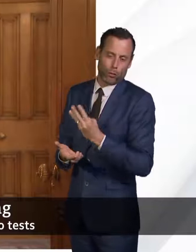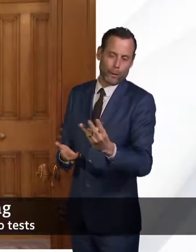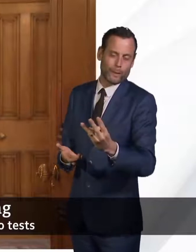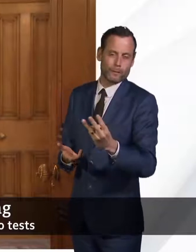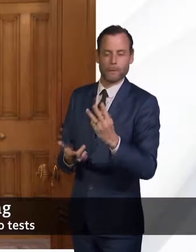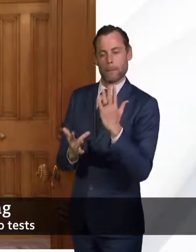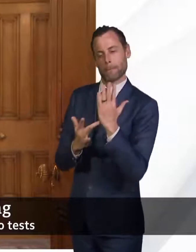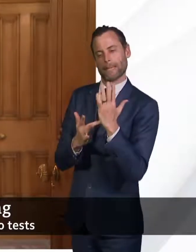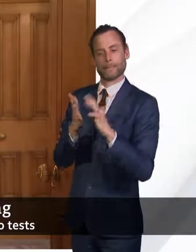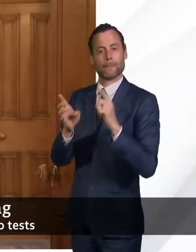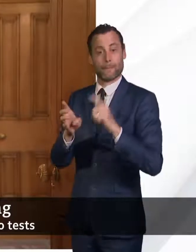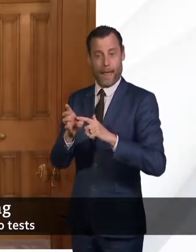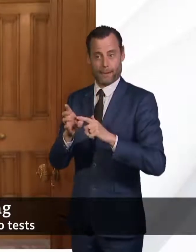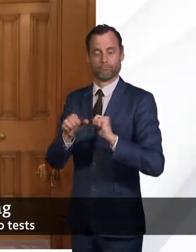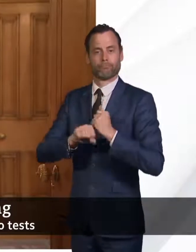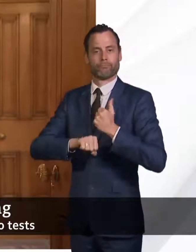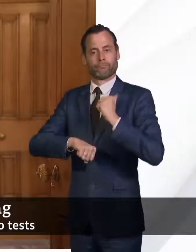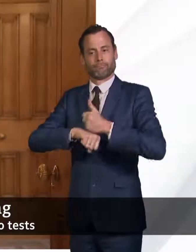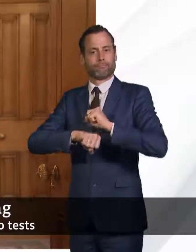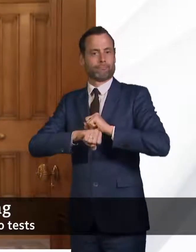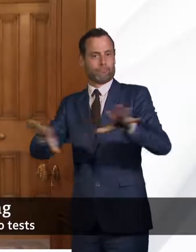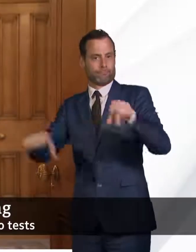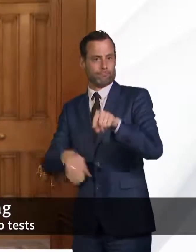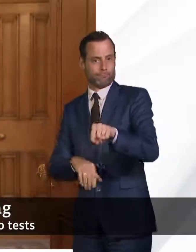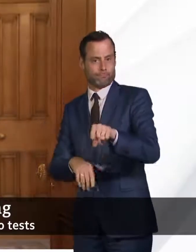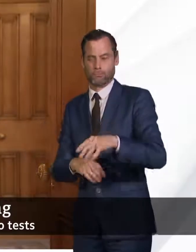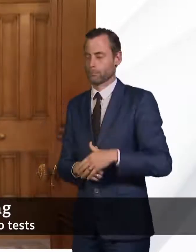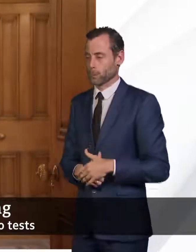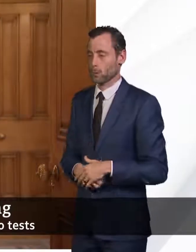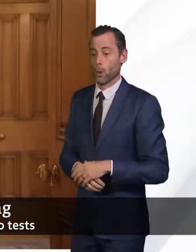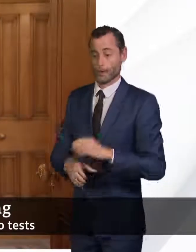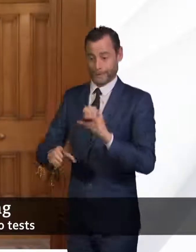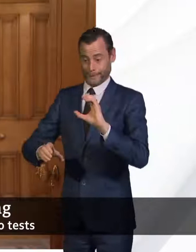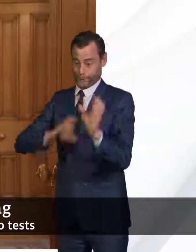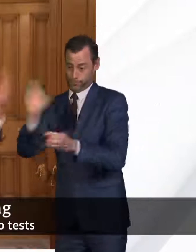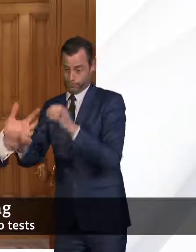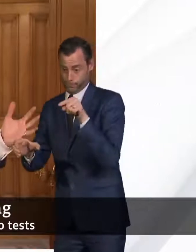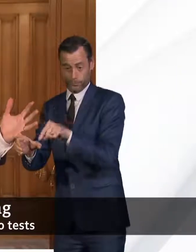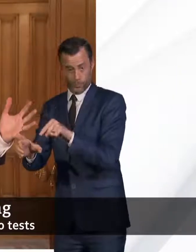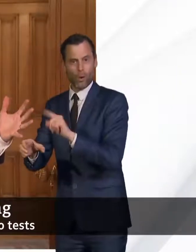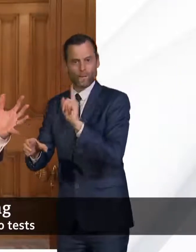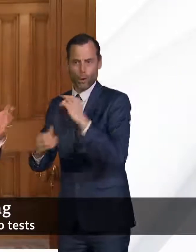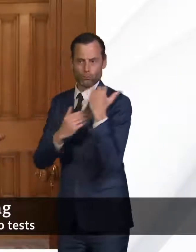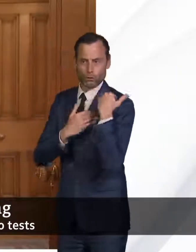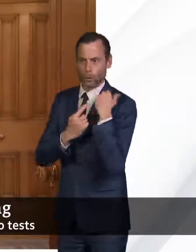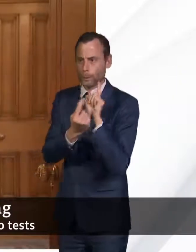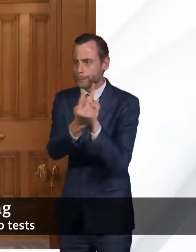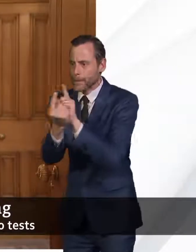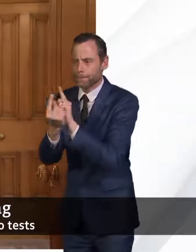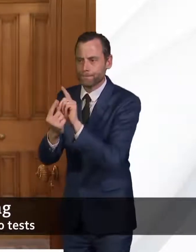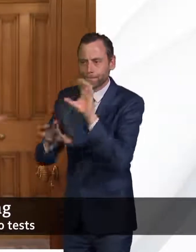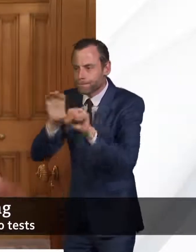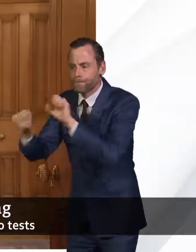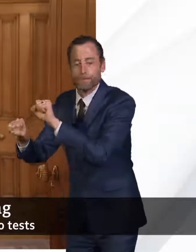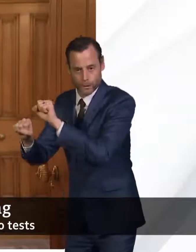of May. And both of these things together, because they work together along with the testing, and they'll